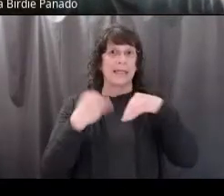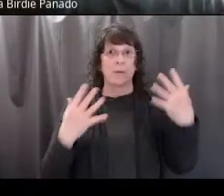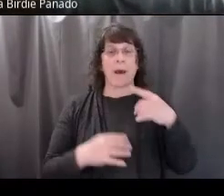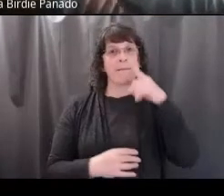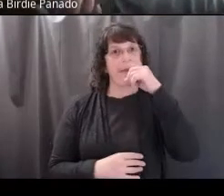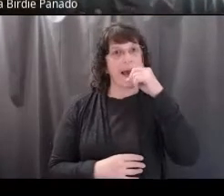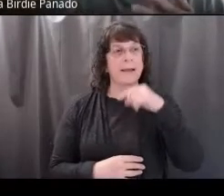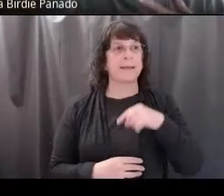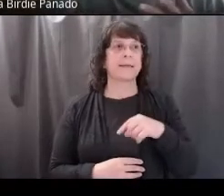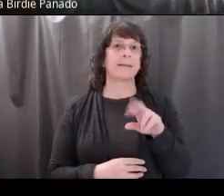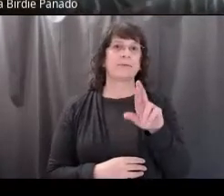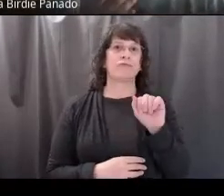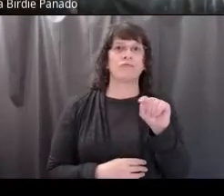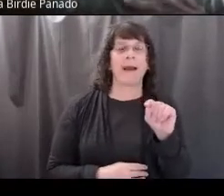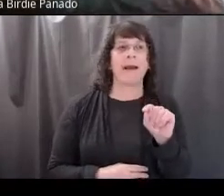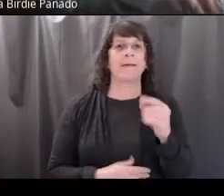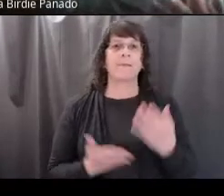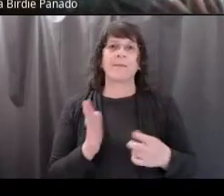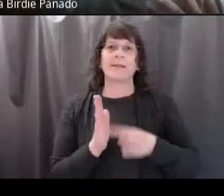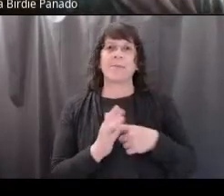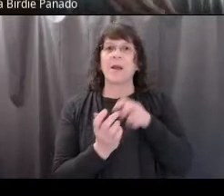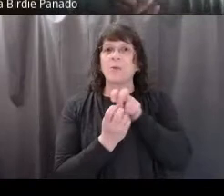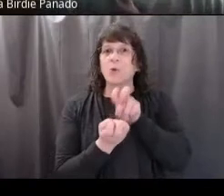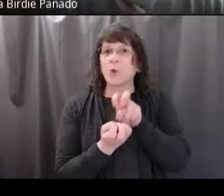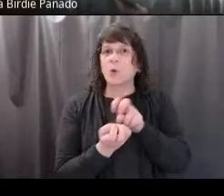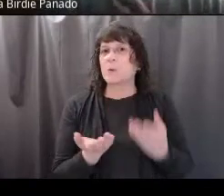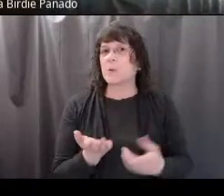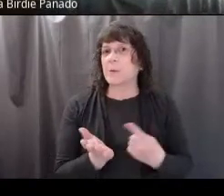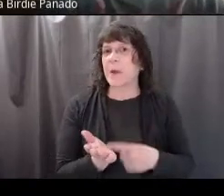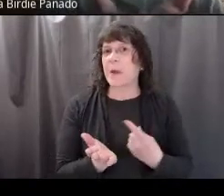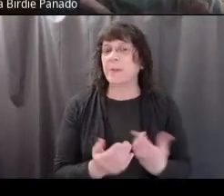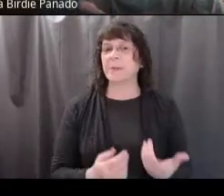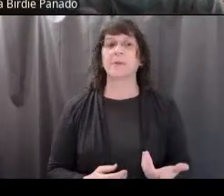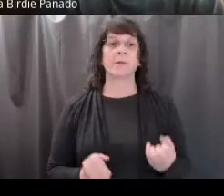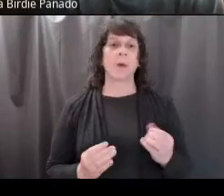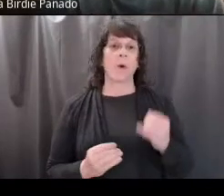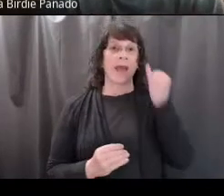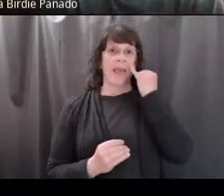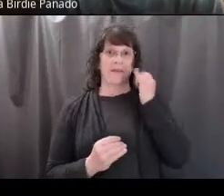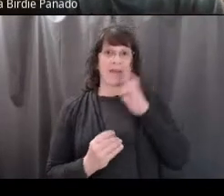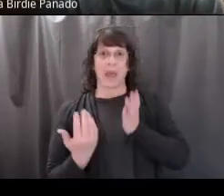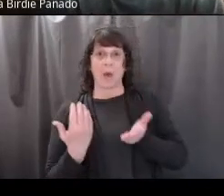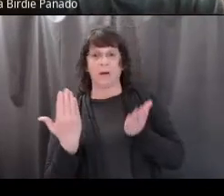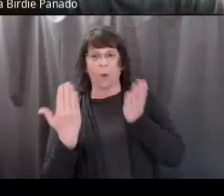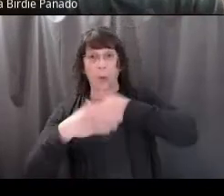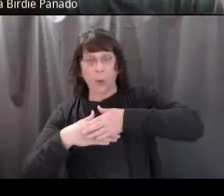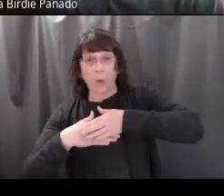mice and rats and maybe sometimes squirrels. So if they camouflage like